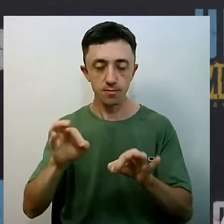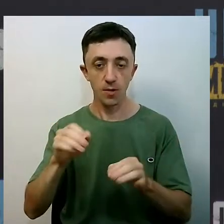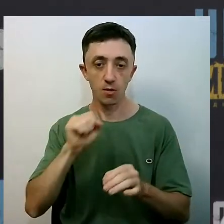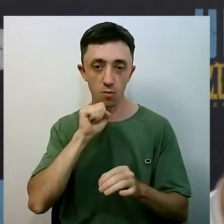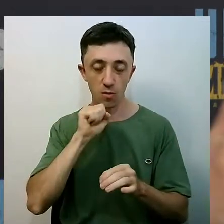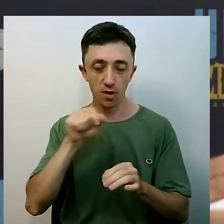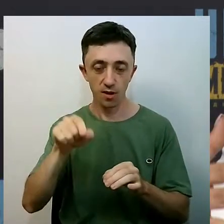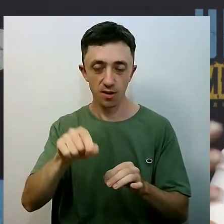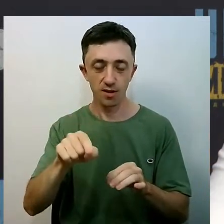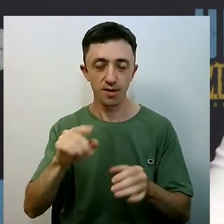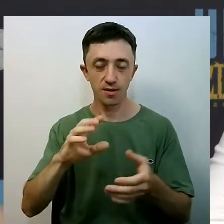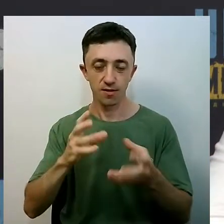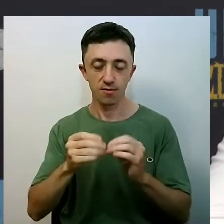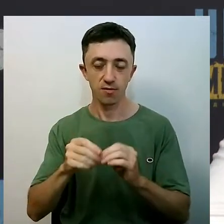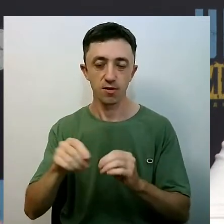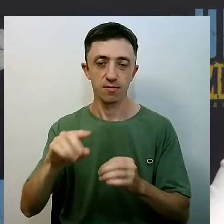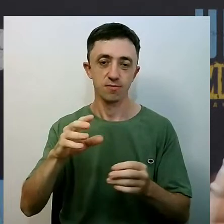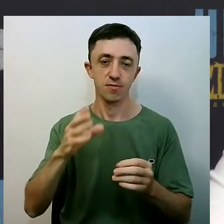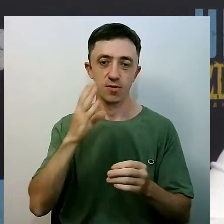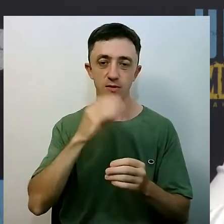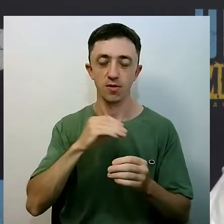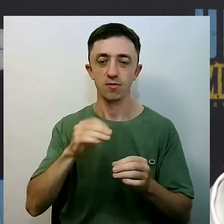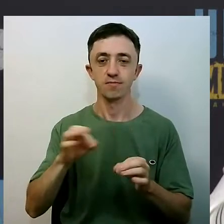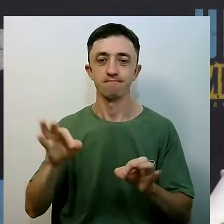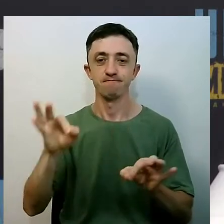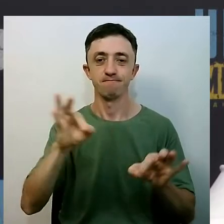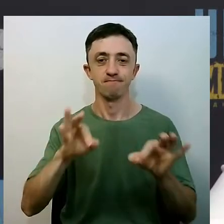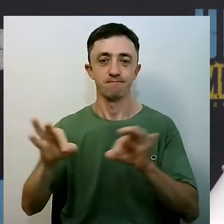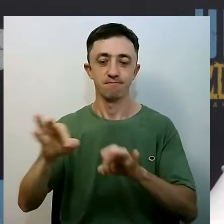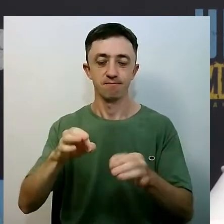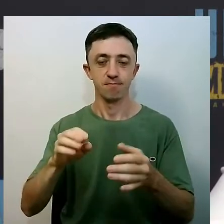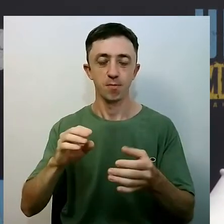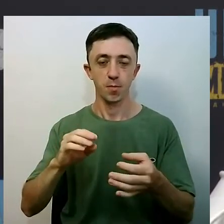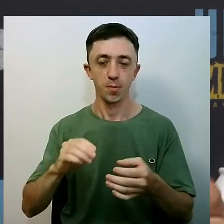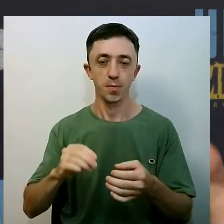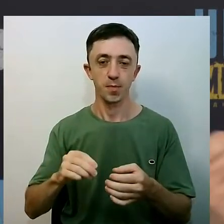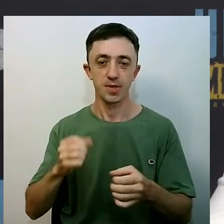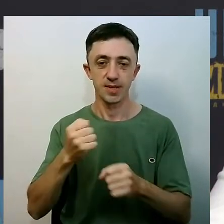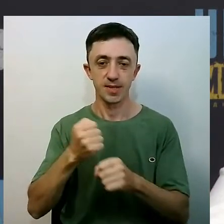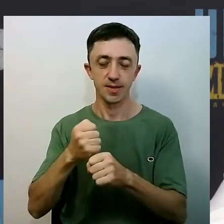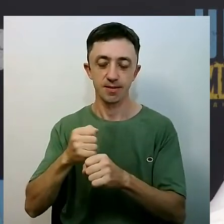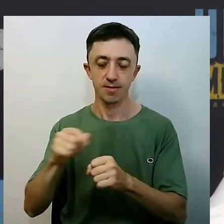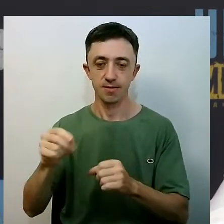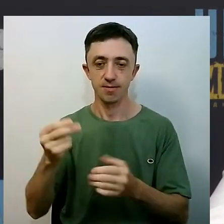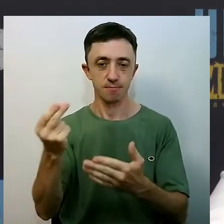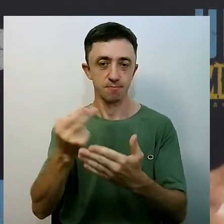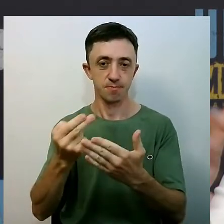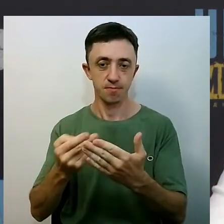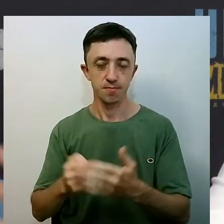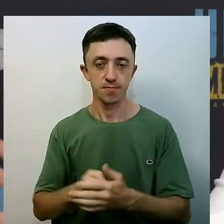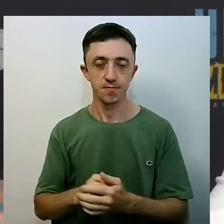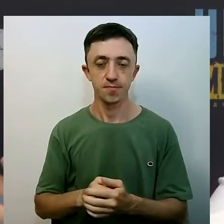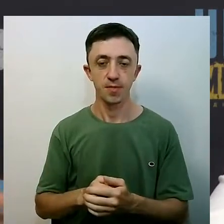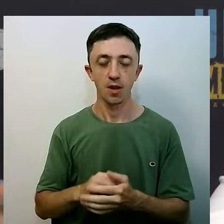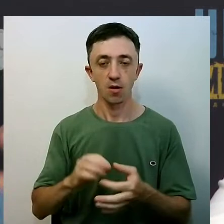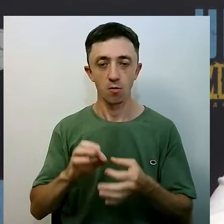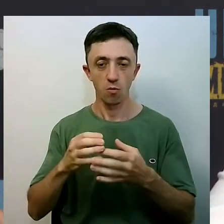enterprises, factories. So the comprehensive plans also have such a